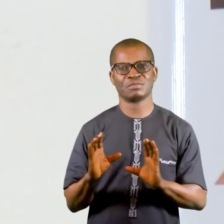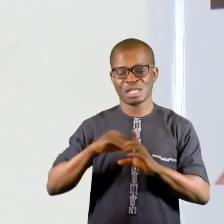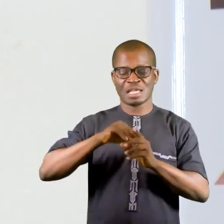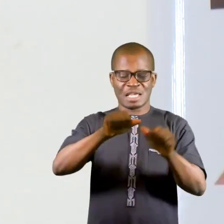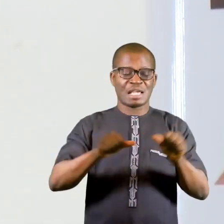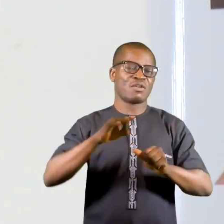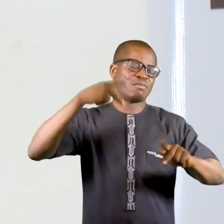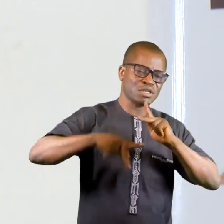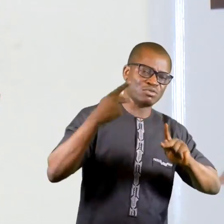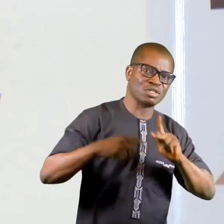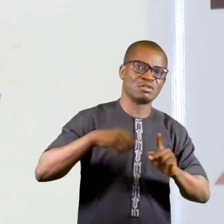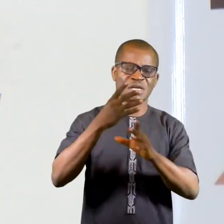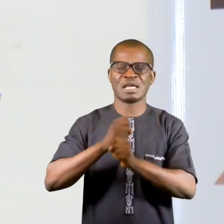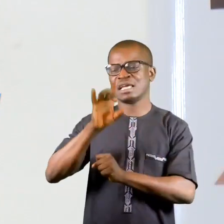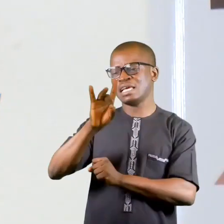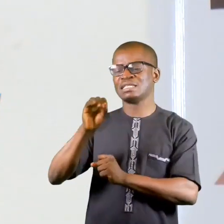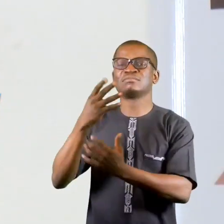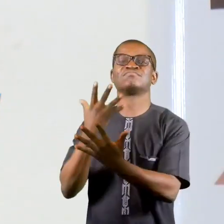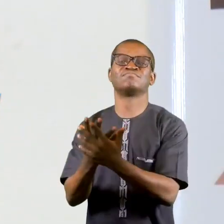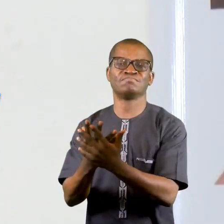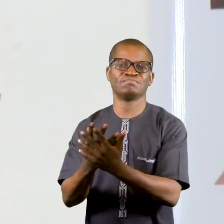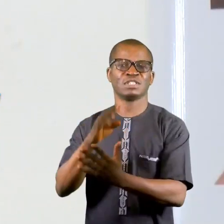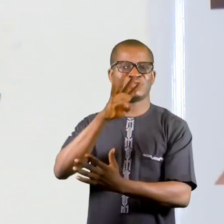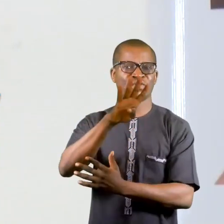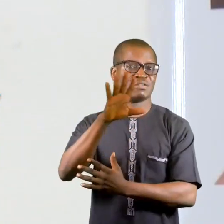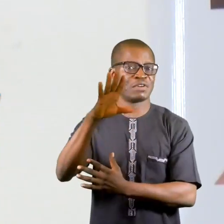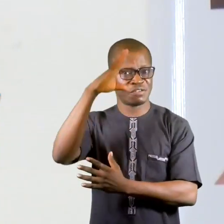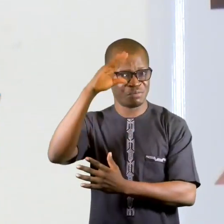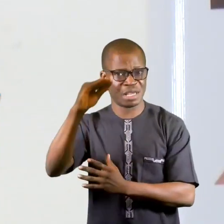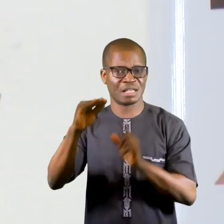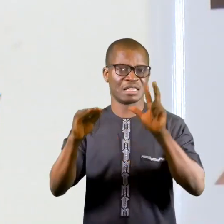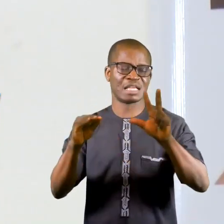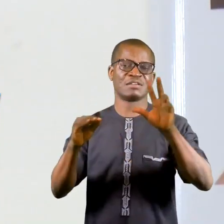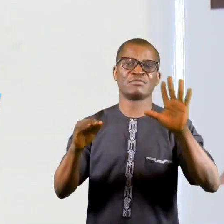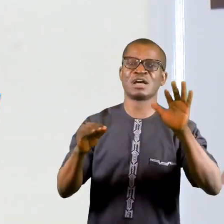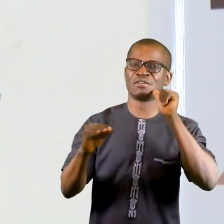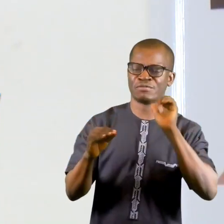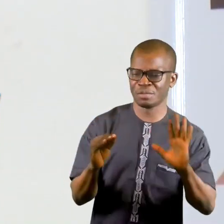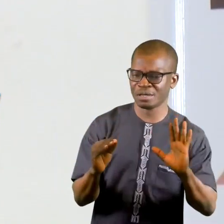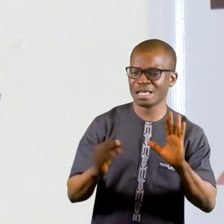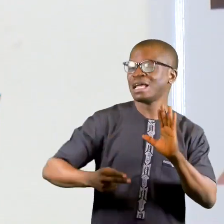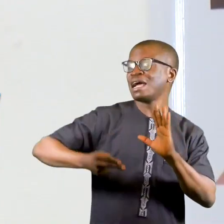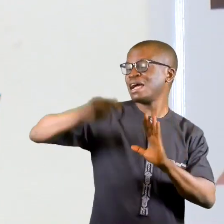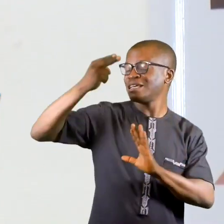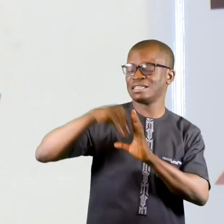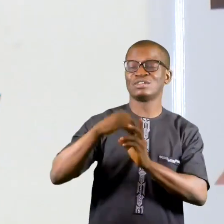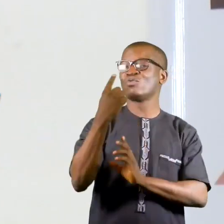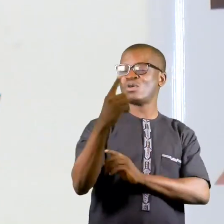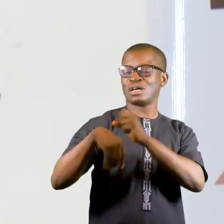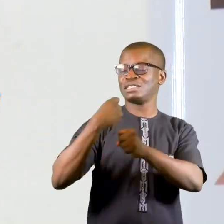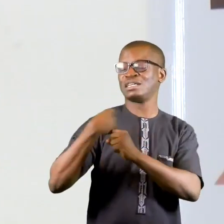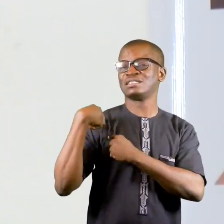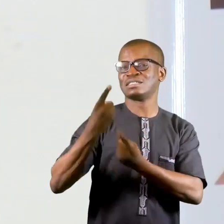of prosecutions, we secured 80 convictions, 45 males and 35 females, the highest